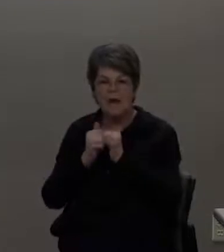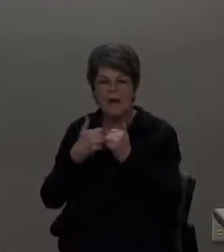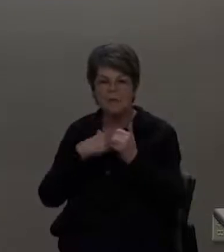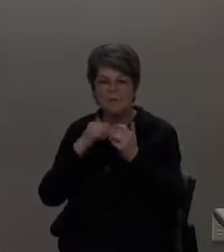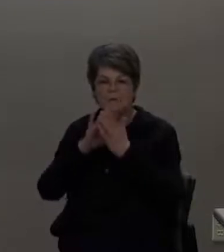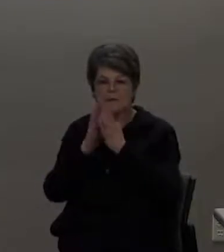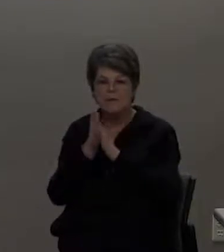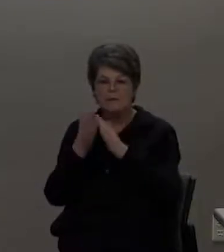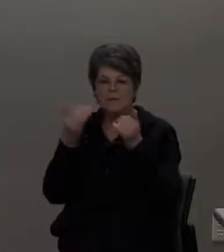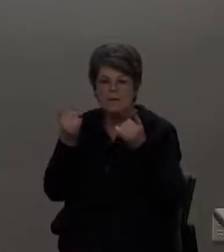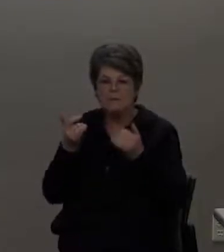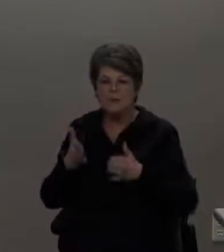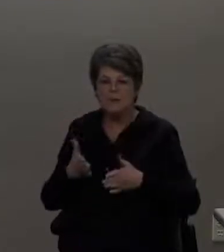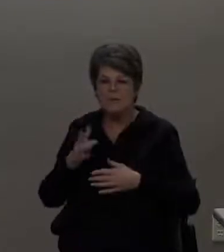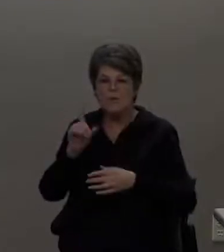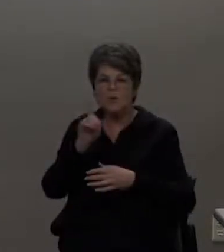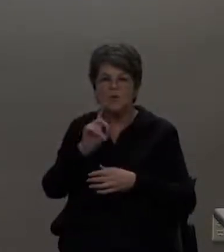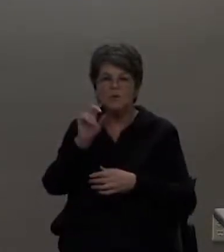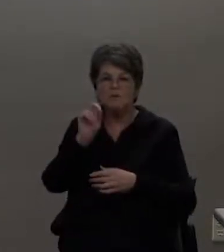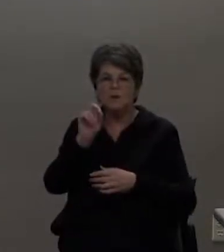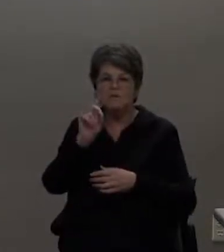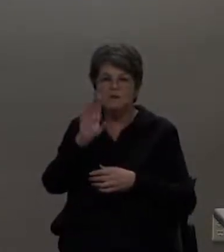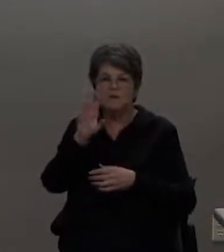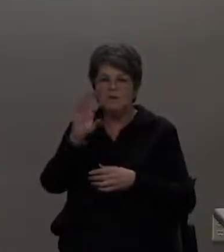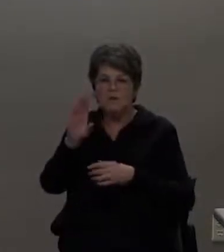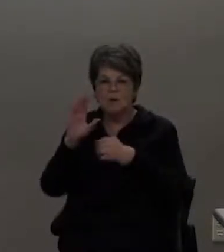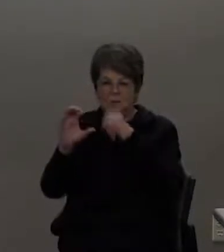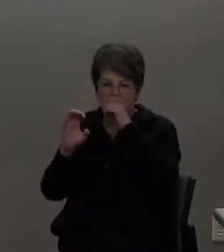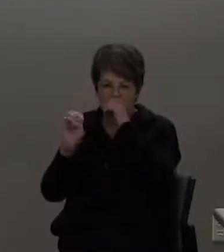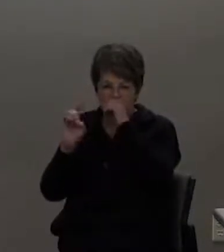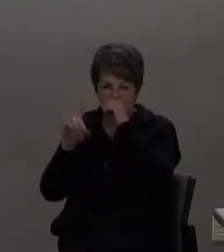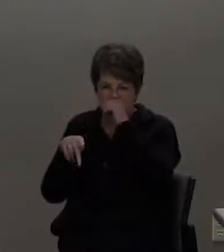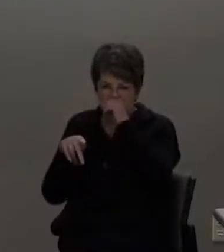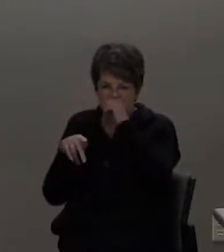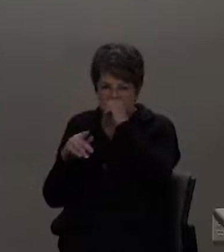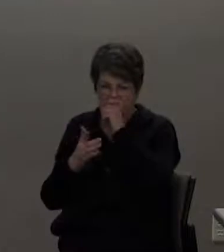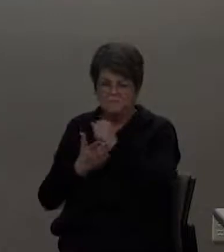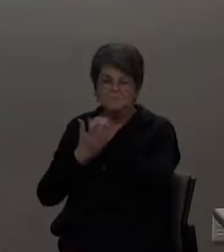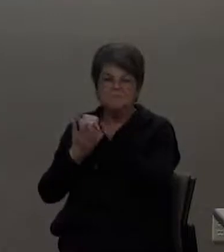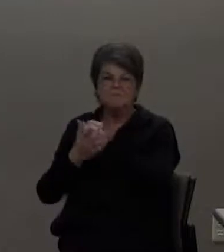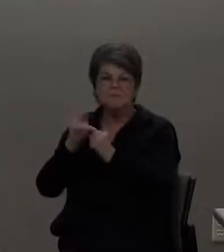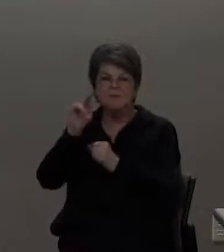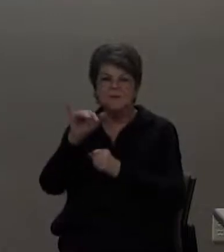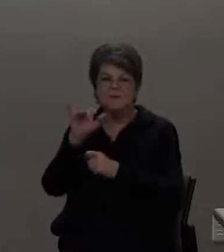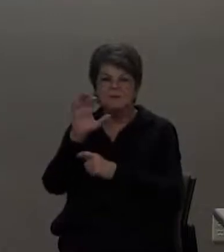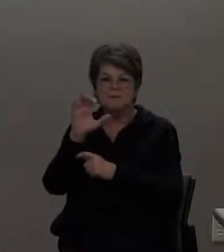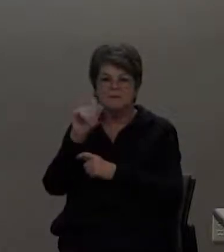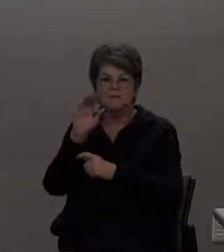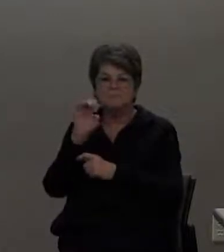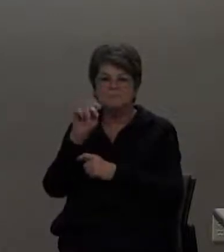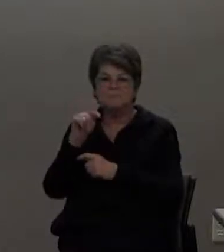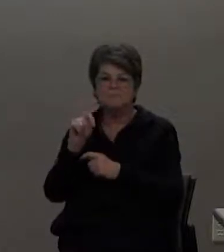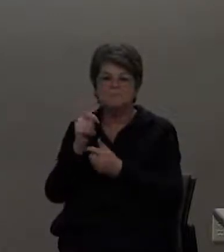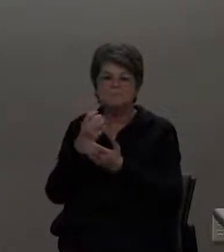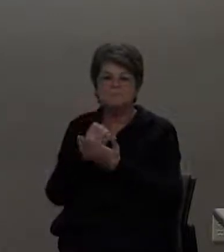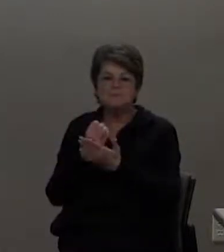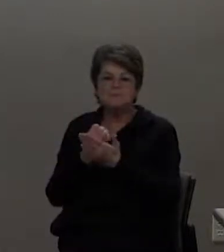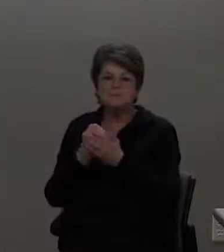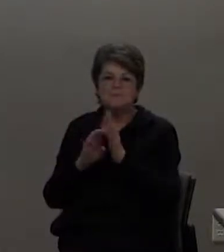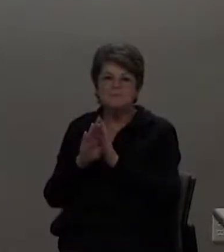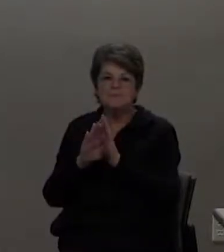player where the Danville County EDP is helping the Kentucky Cabinet for Economic Development define what those priorities